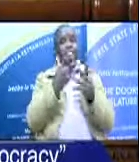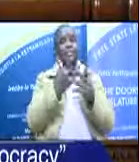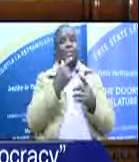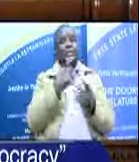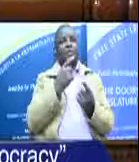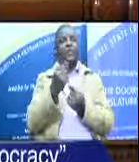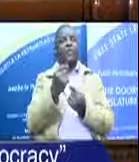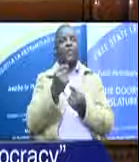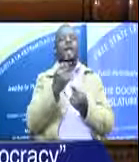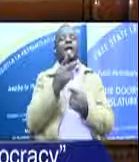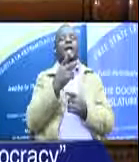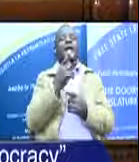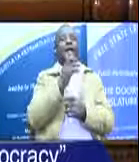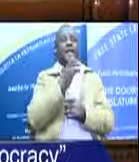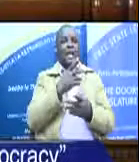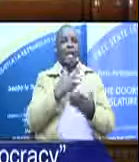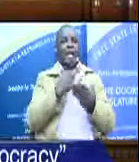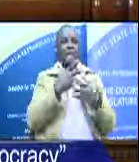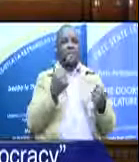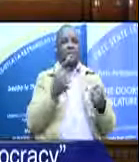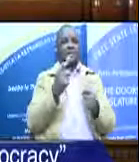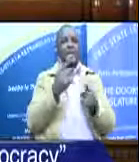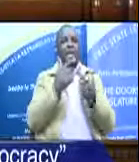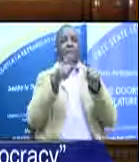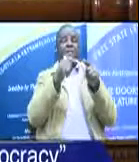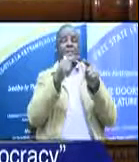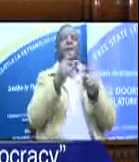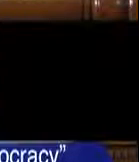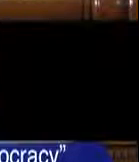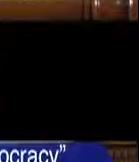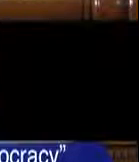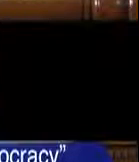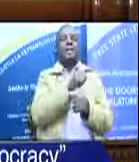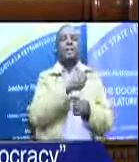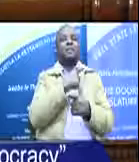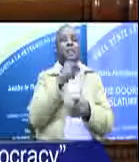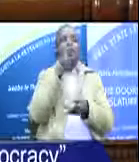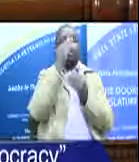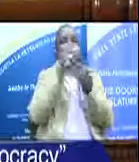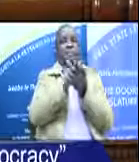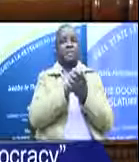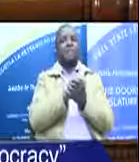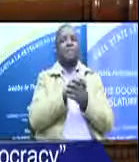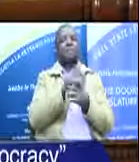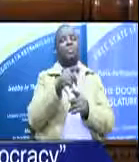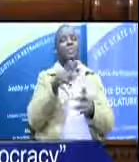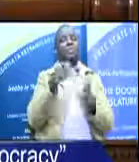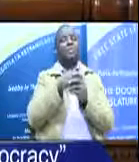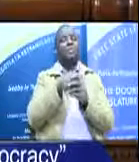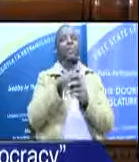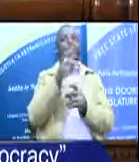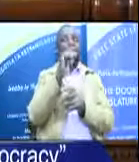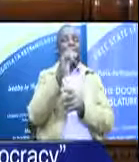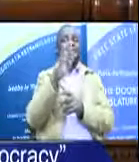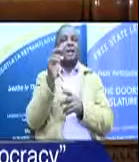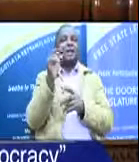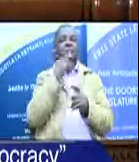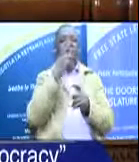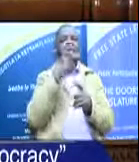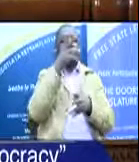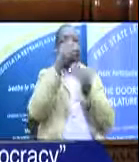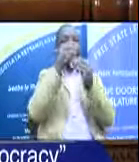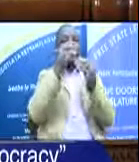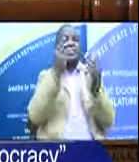health services and create the platform for training of healthcare workers. It includes the tertiary and academic hospitals